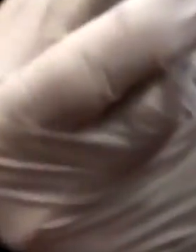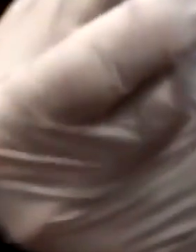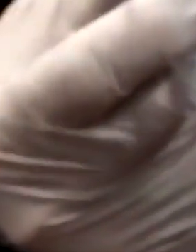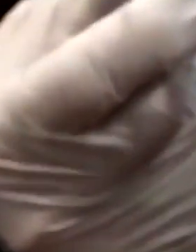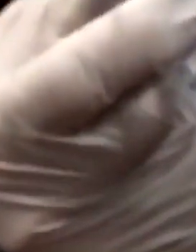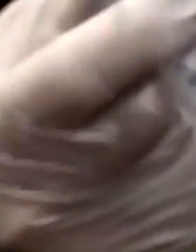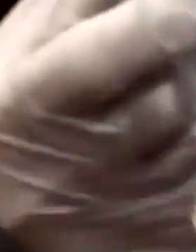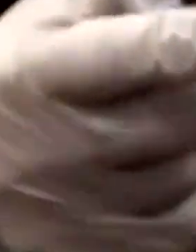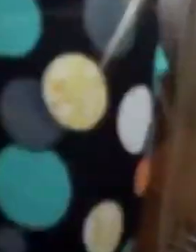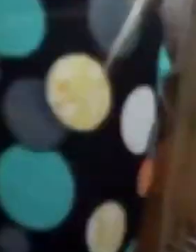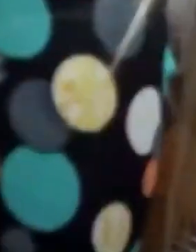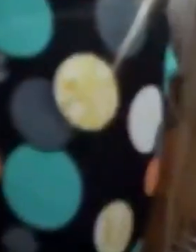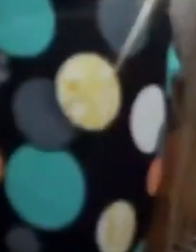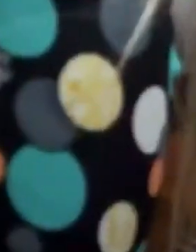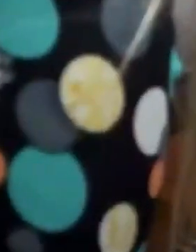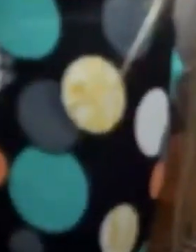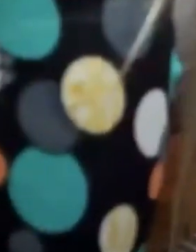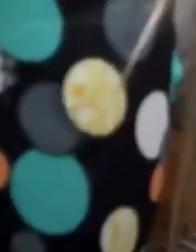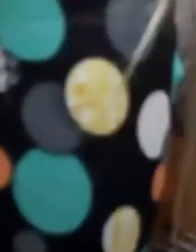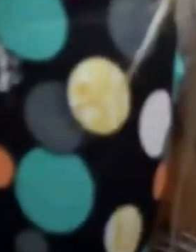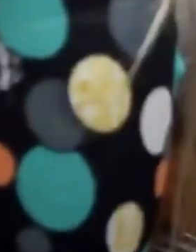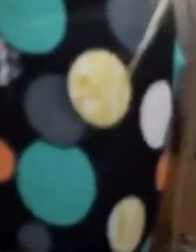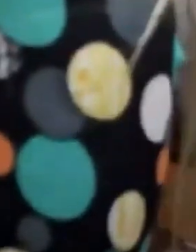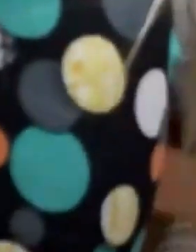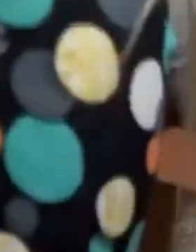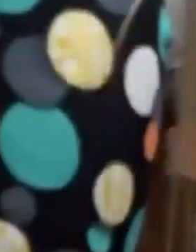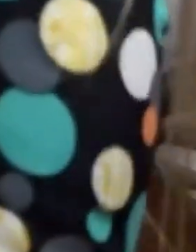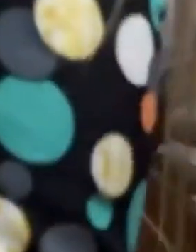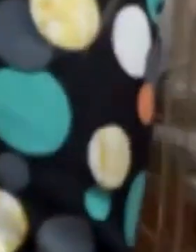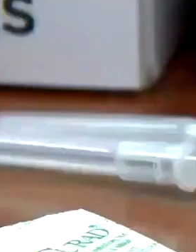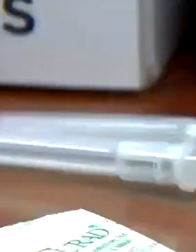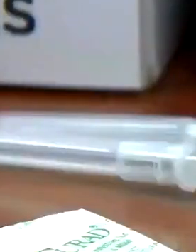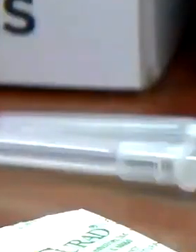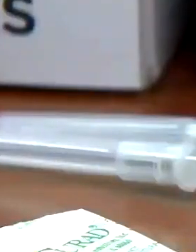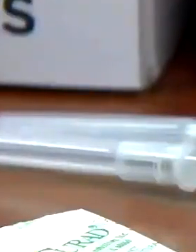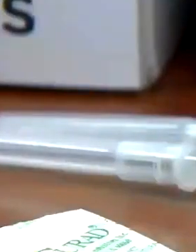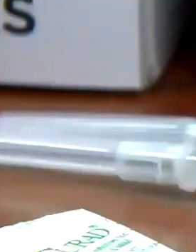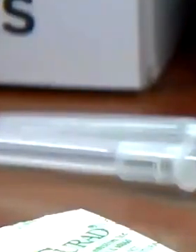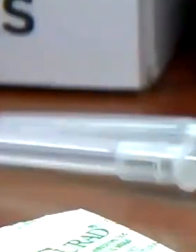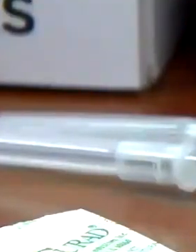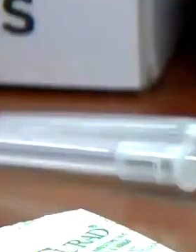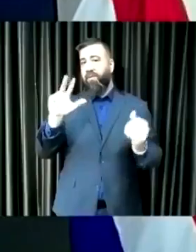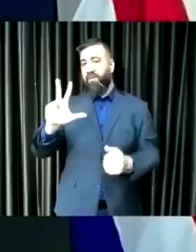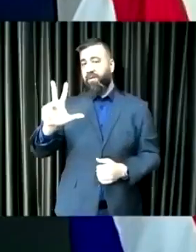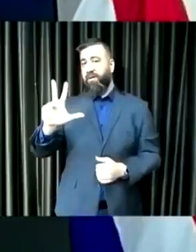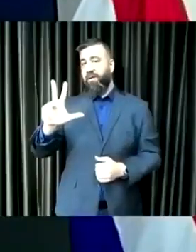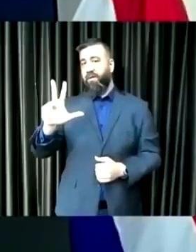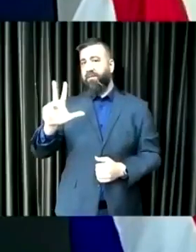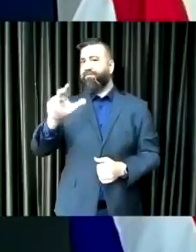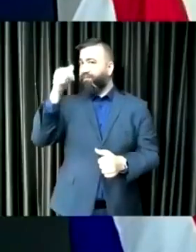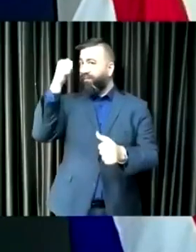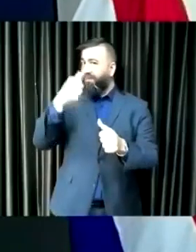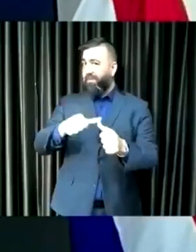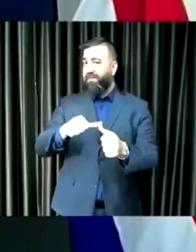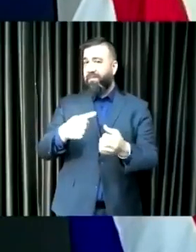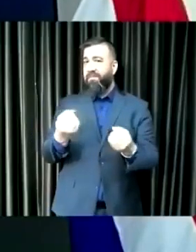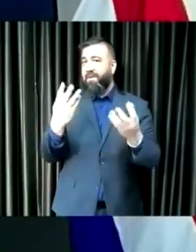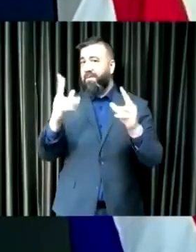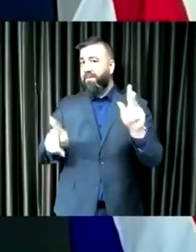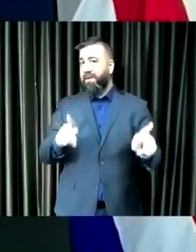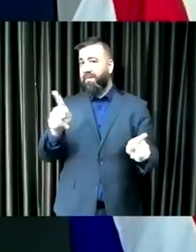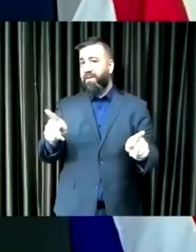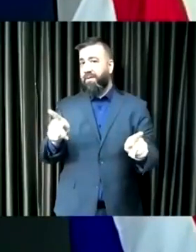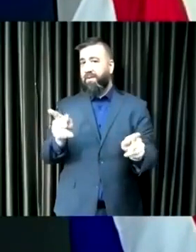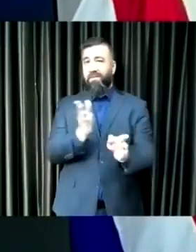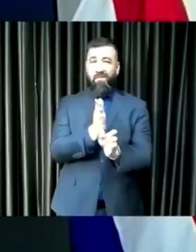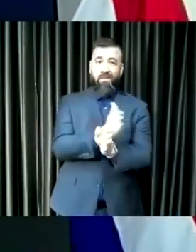departments and hospitals have tried to reassure those who are over 65 and have underlying health conditions. We must remember that many people